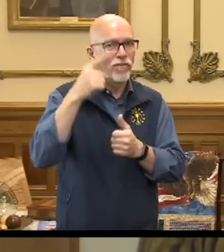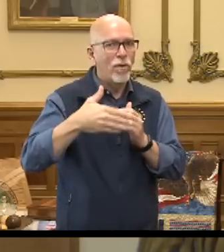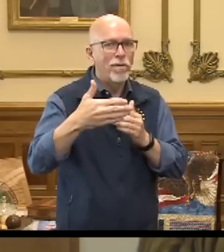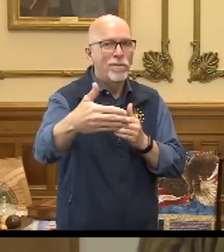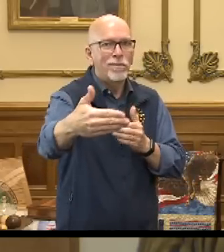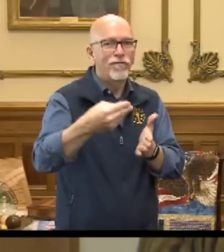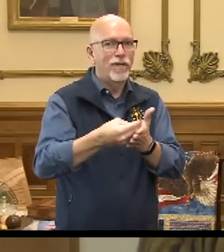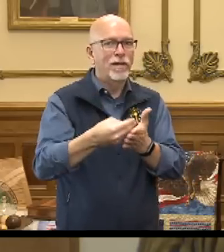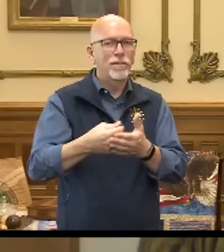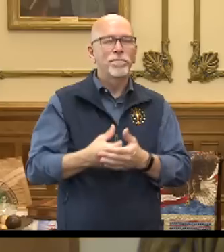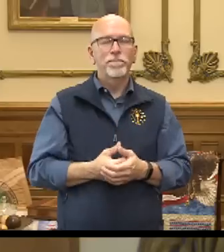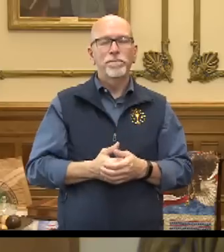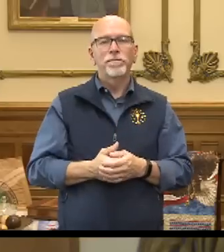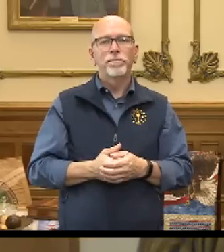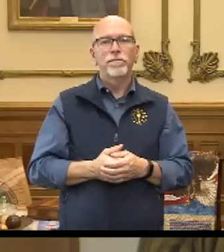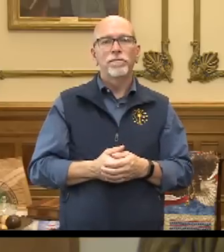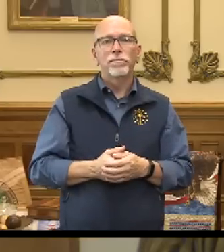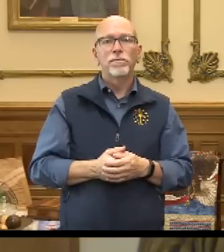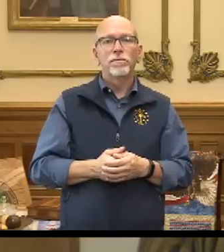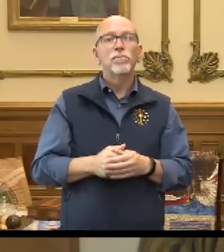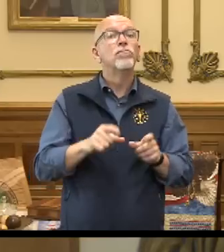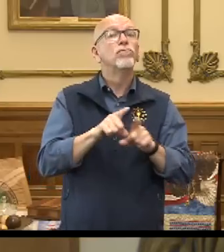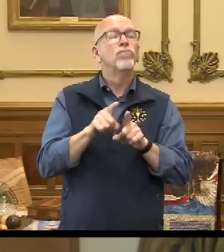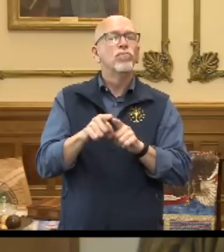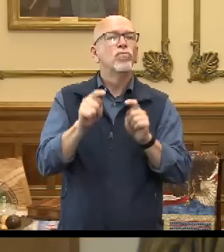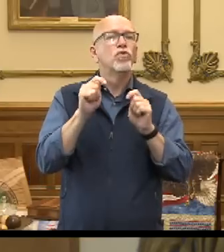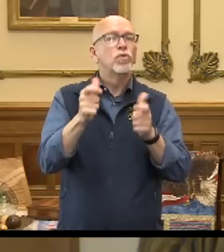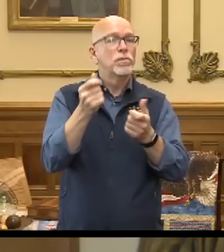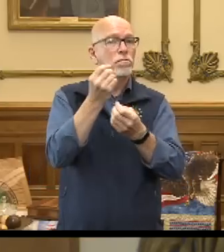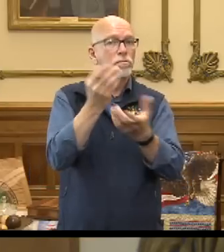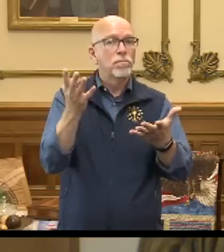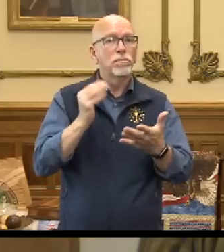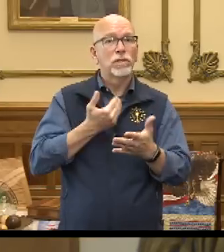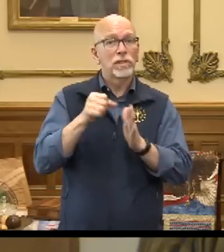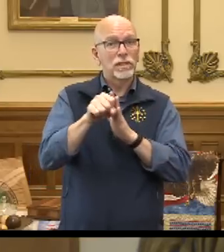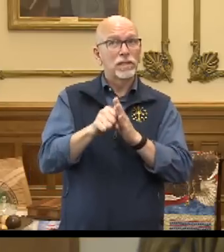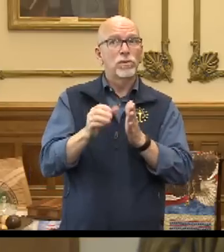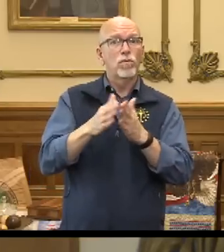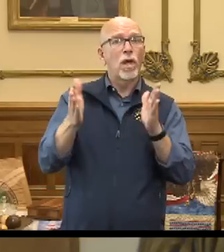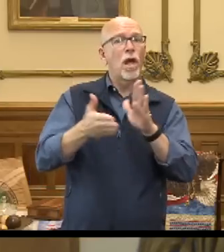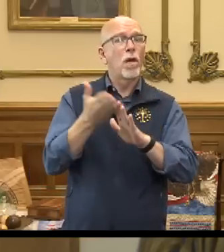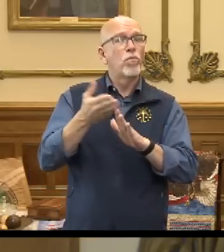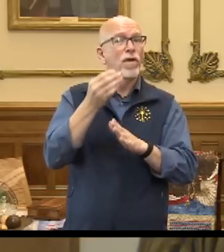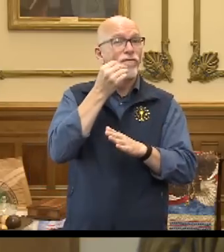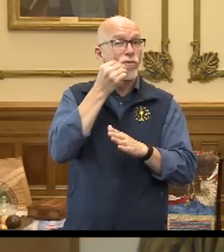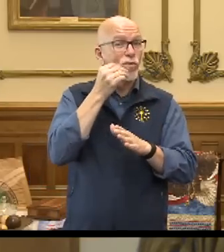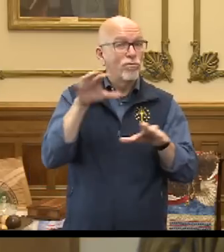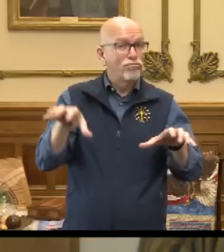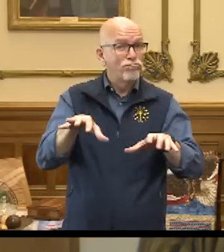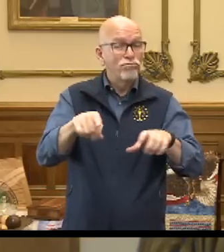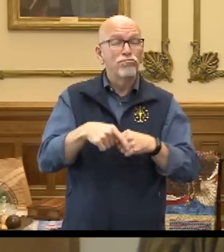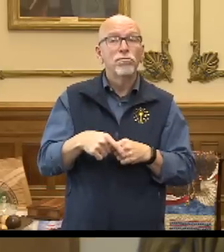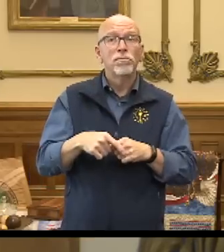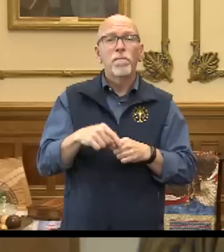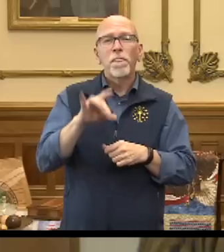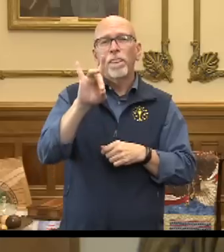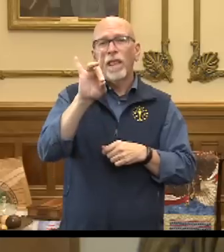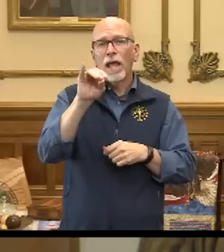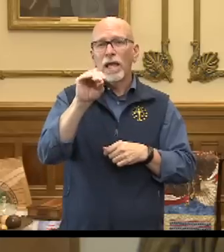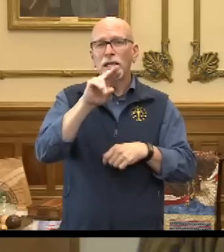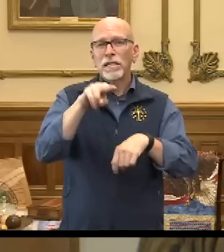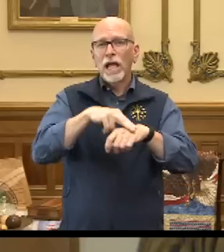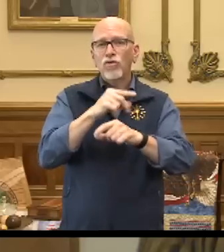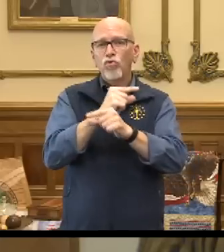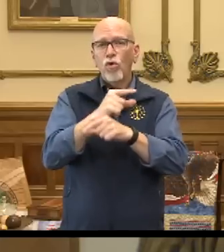funding. Also, just a quick update, as part of our statewide Operation Food effort, approximately 80 National